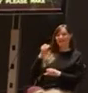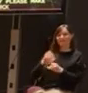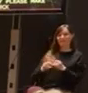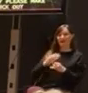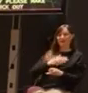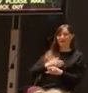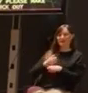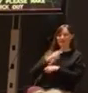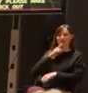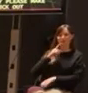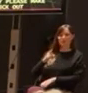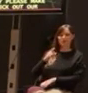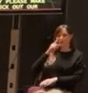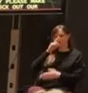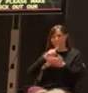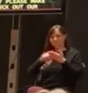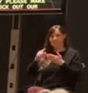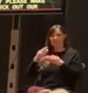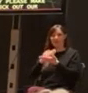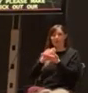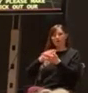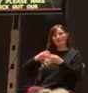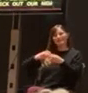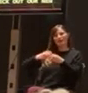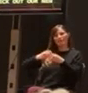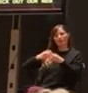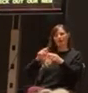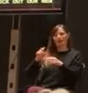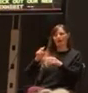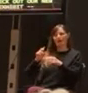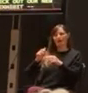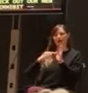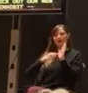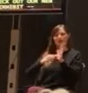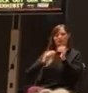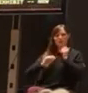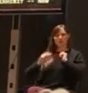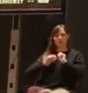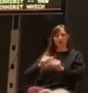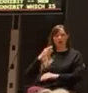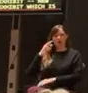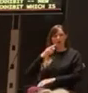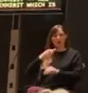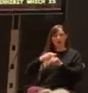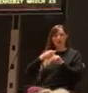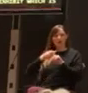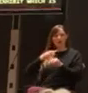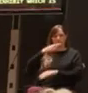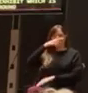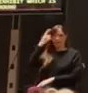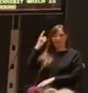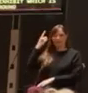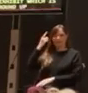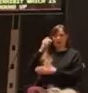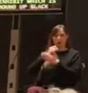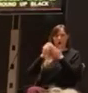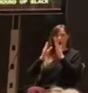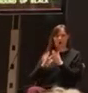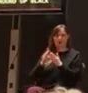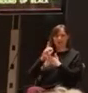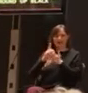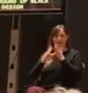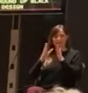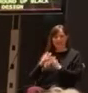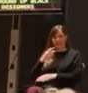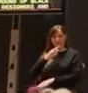traveling exhibit, or new temporary exhibit here in the Walker Gallery, which is From the Ground Up, Black Architects and Designers. And